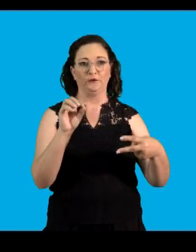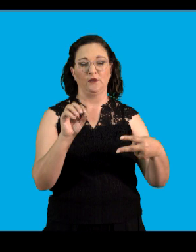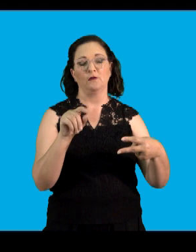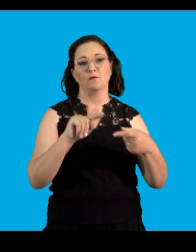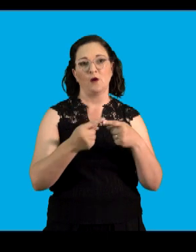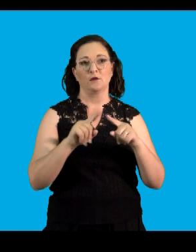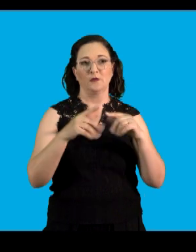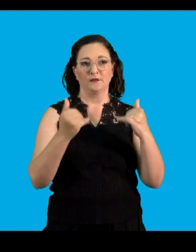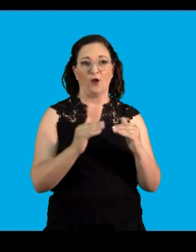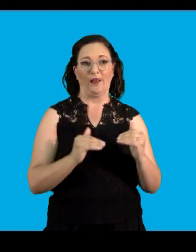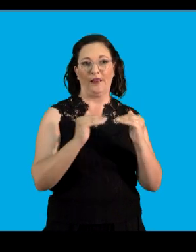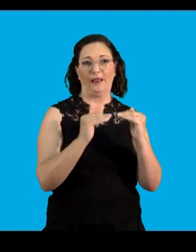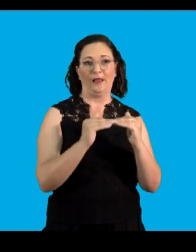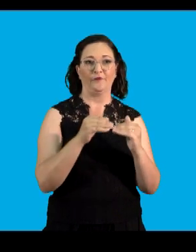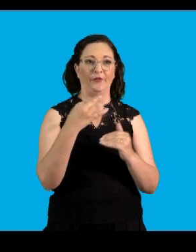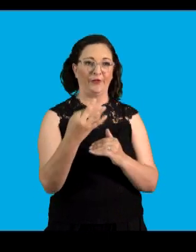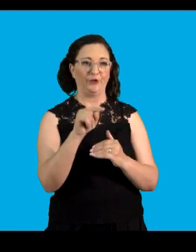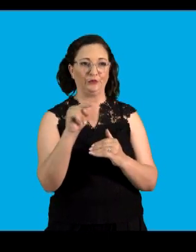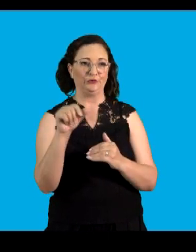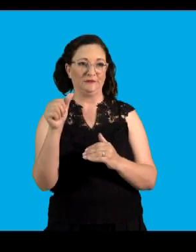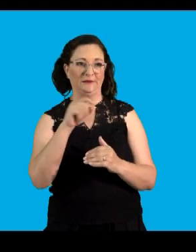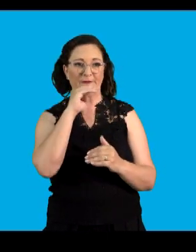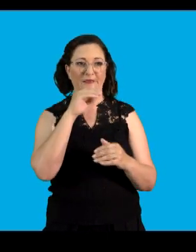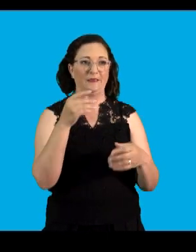are analyzing, you are going to evaluate, and